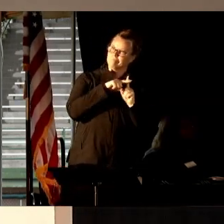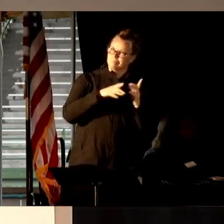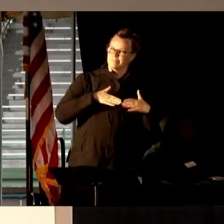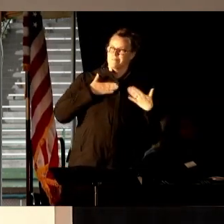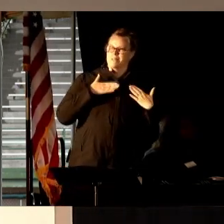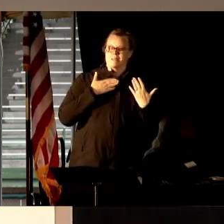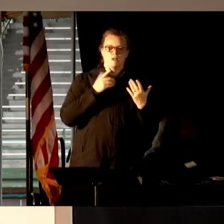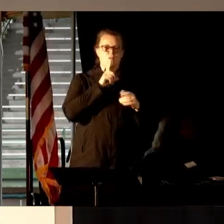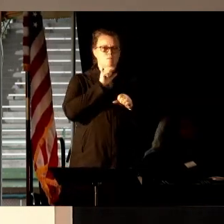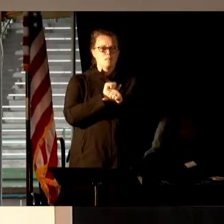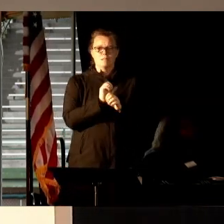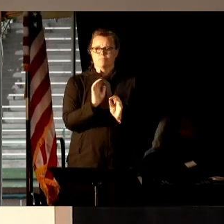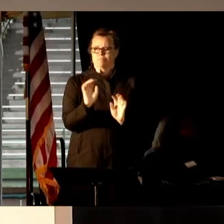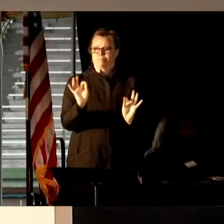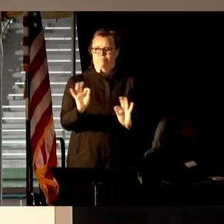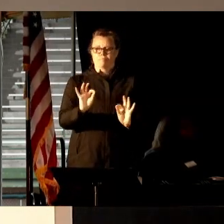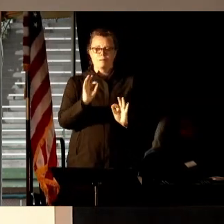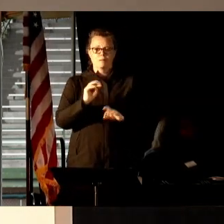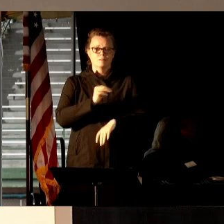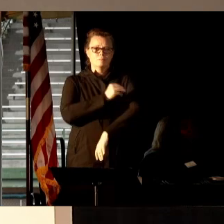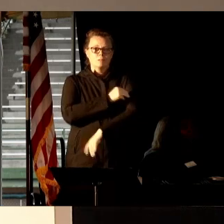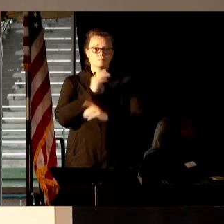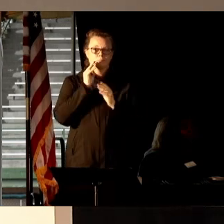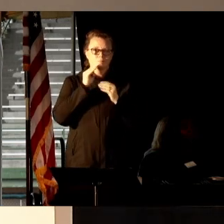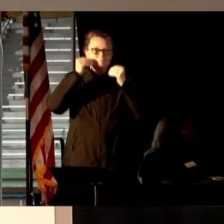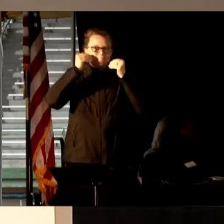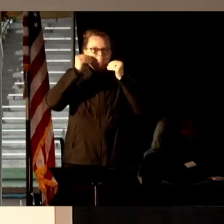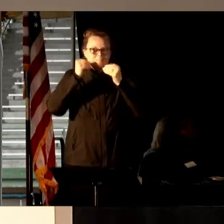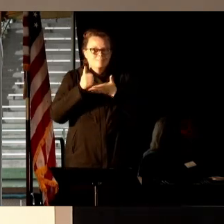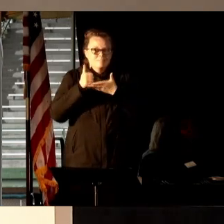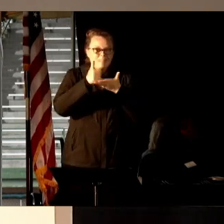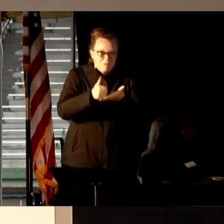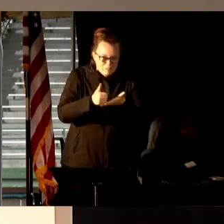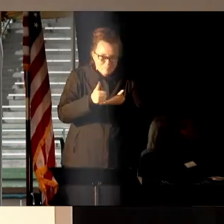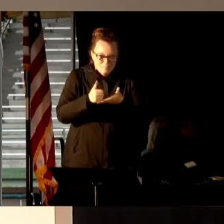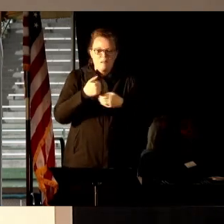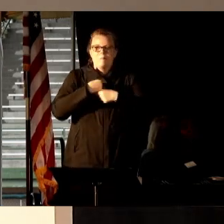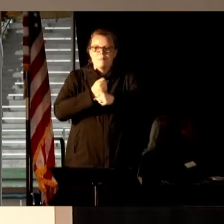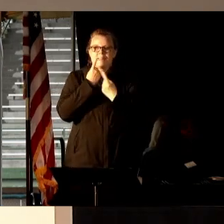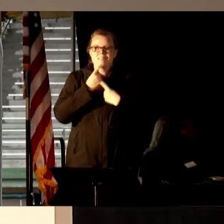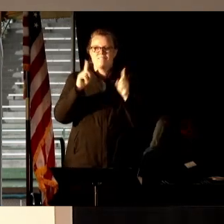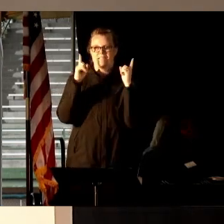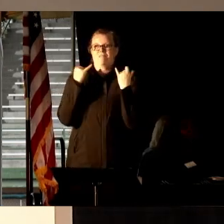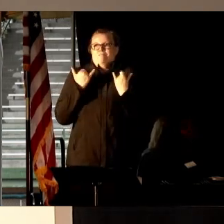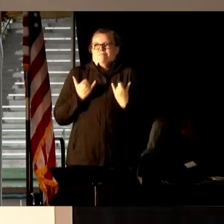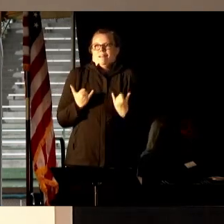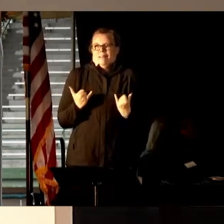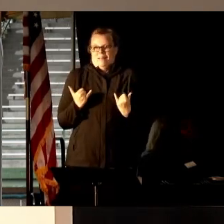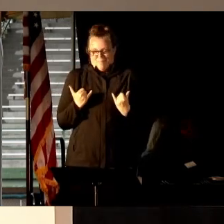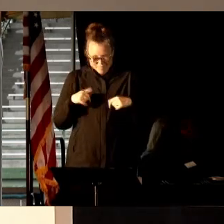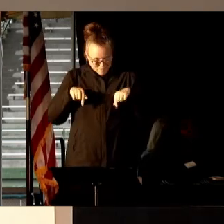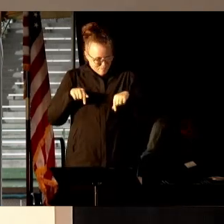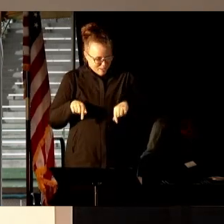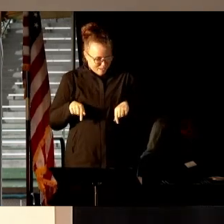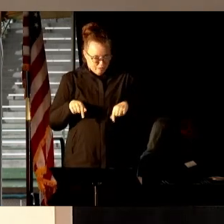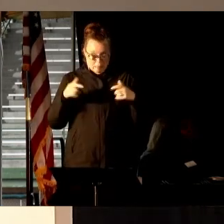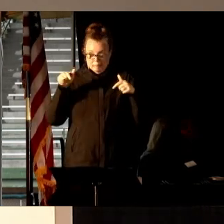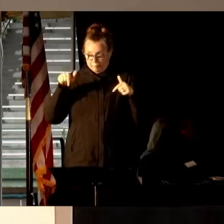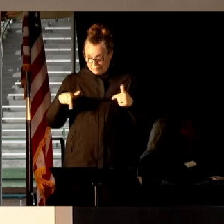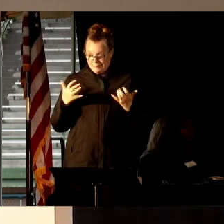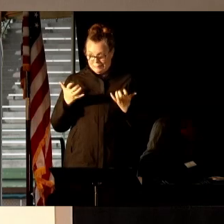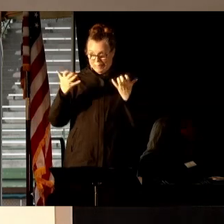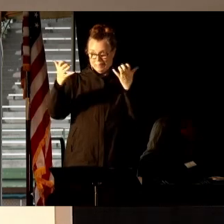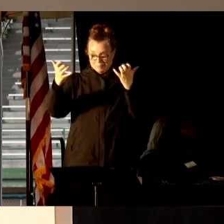a little focus. You matter and make a difference by being here right now. Yes, I mean right here in the very stadium you are sitting